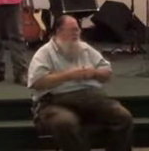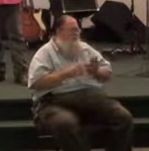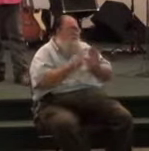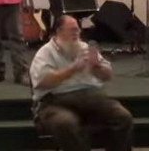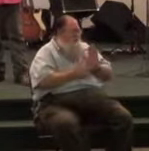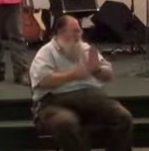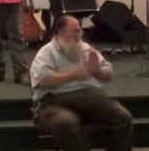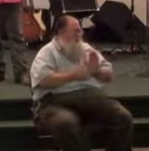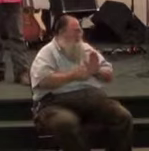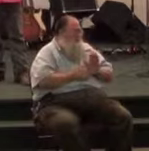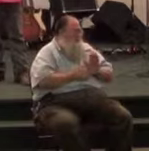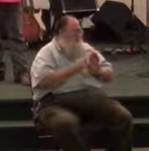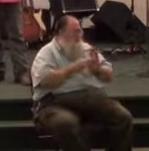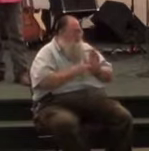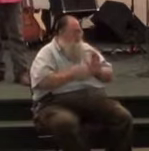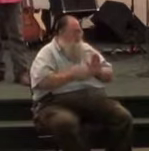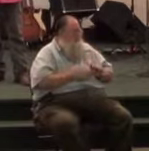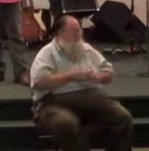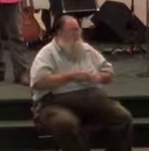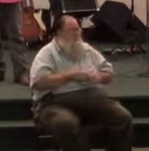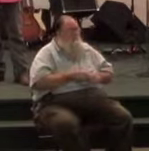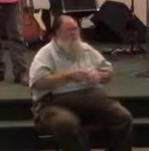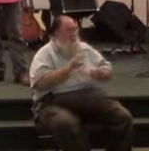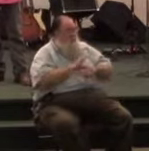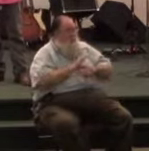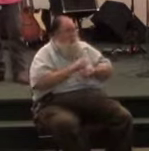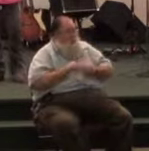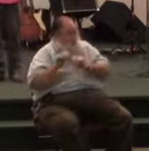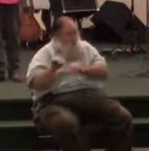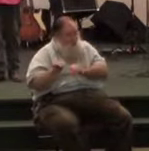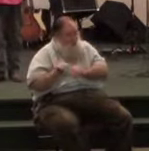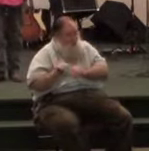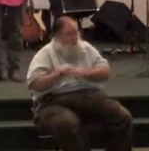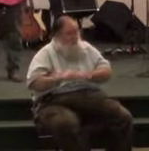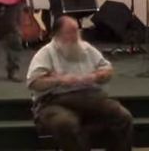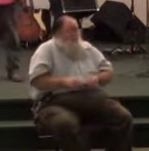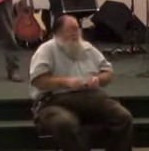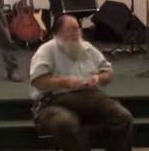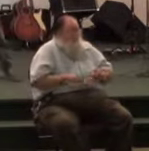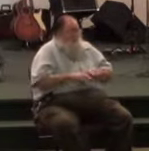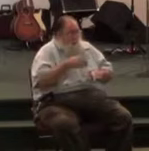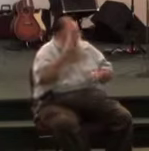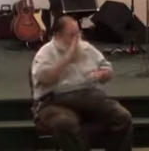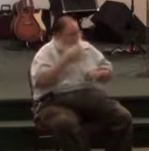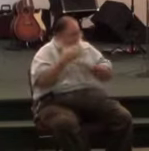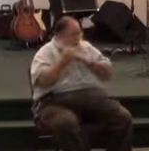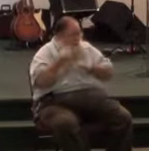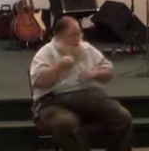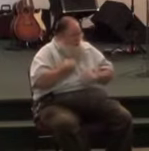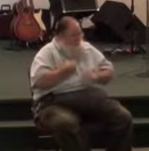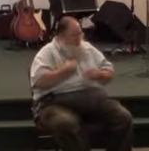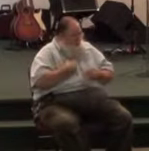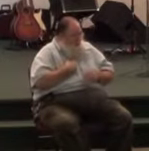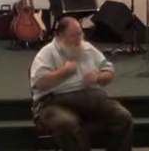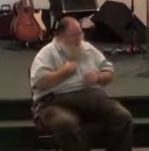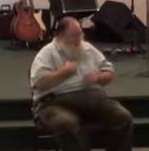And when God gave me a calling to start Destiny, it was my heart that heard from Him say, if